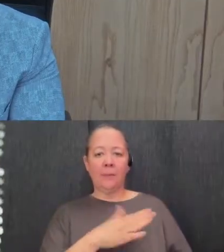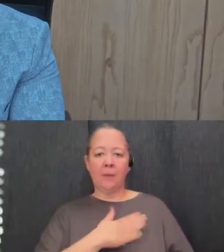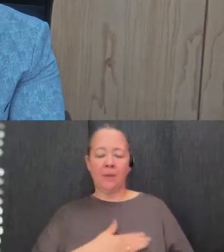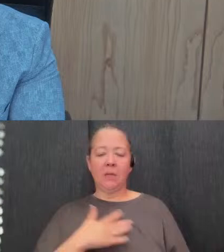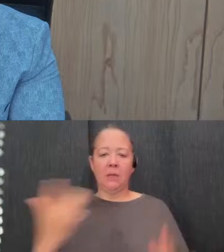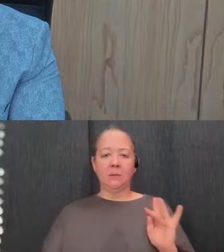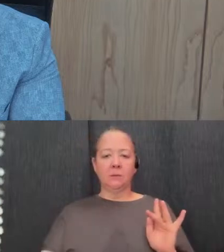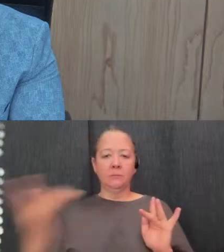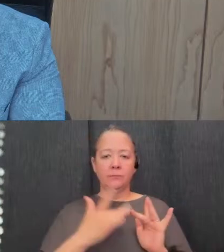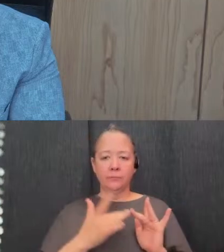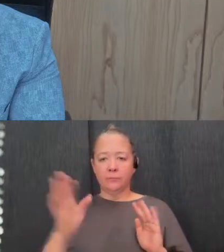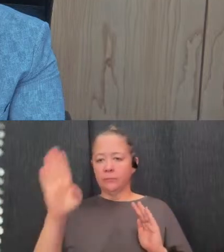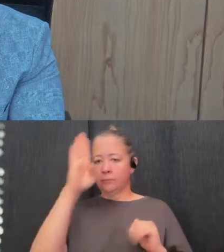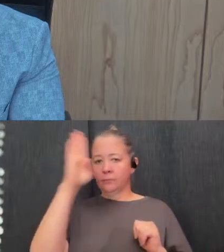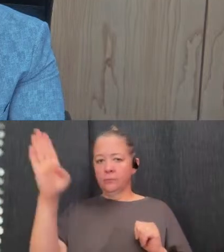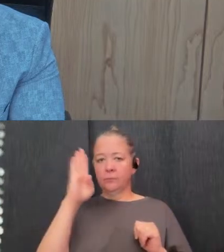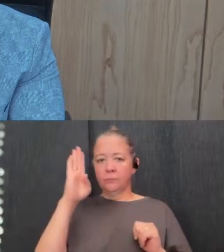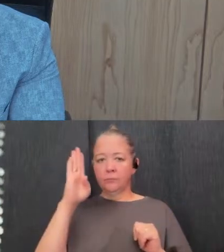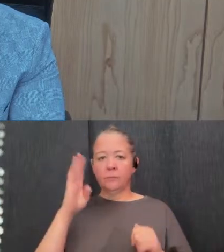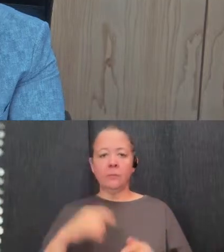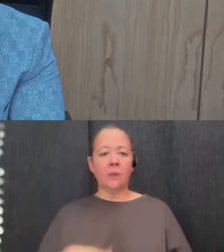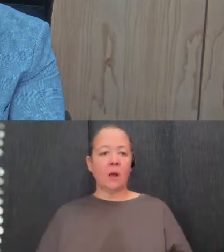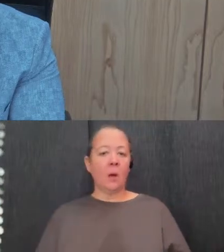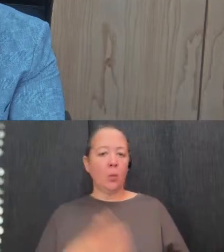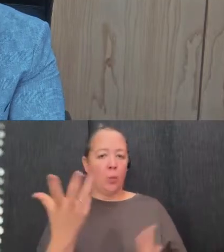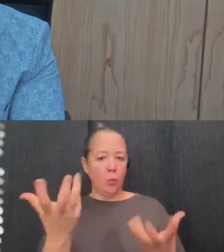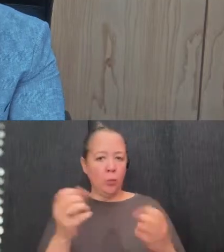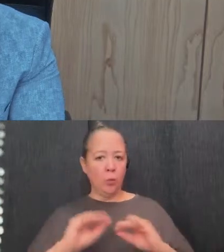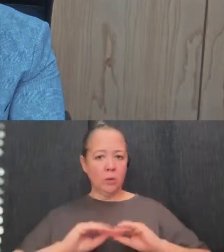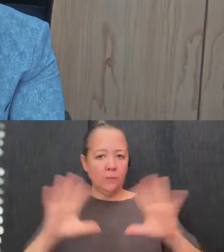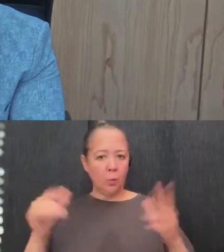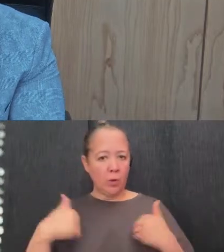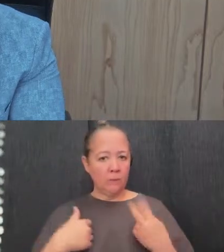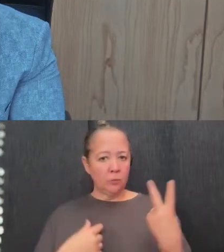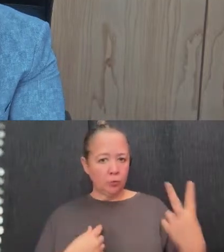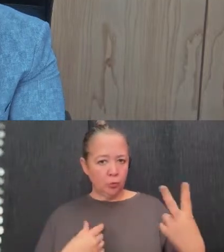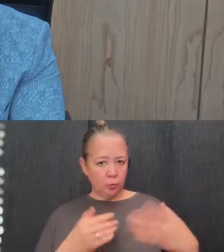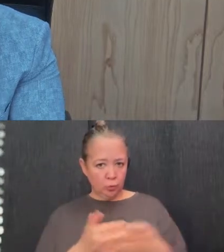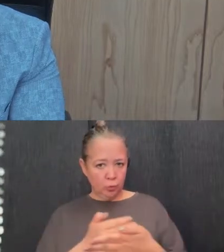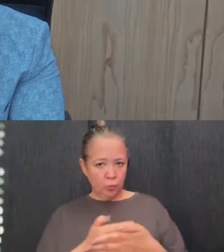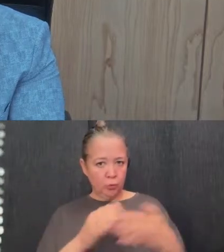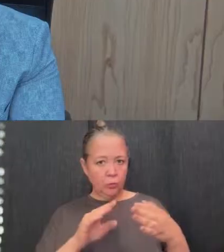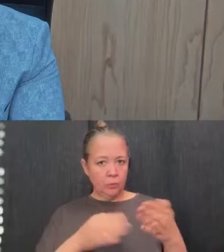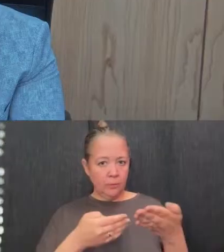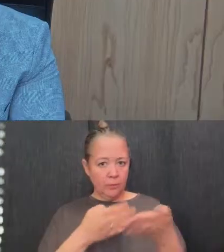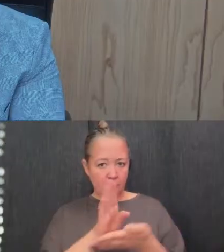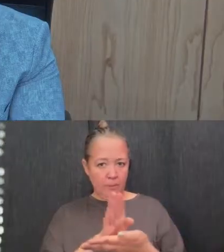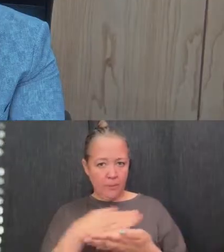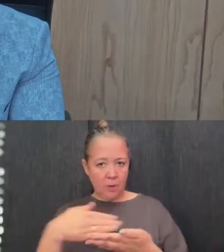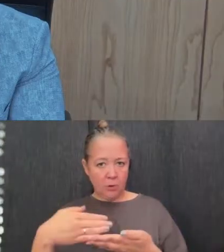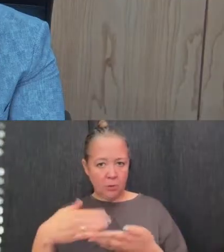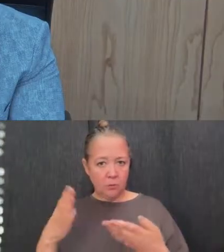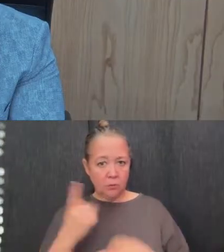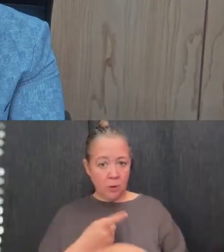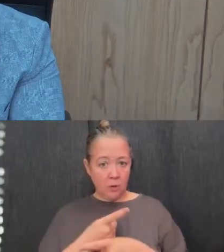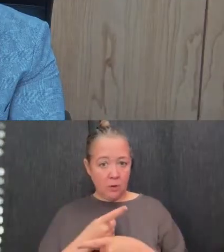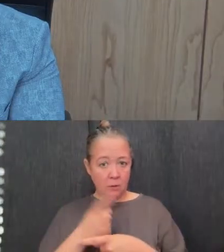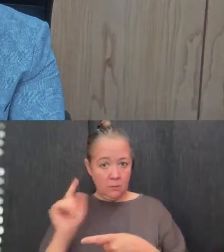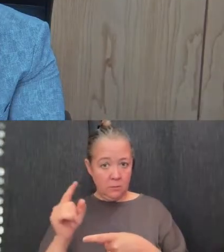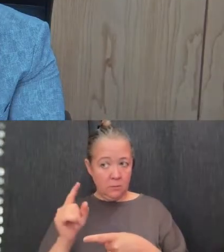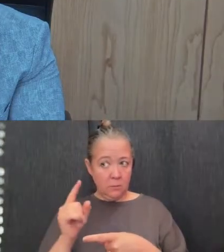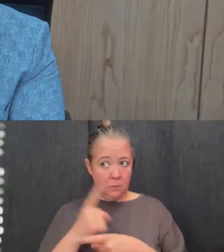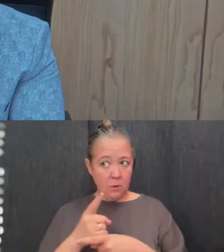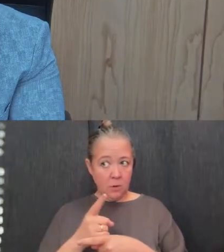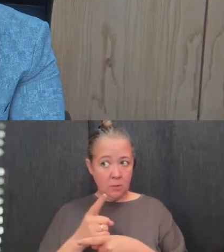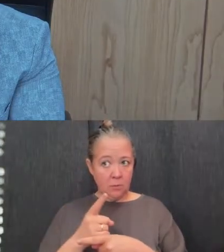we have 2 new budgets, all right? Is that correct, Mayor? The one that we got today is different from the previous